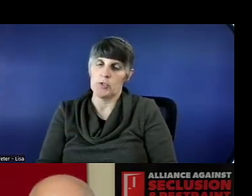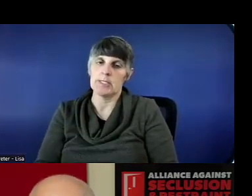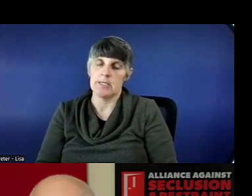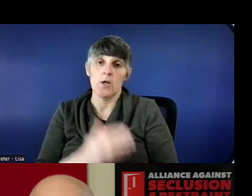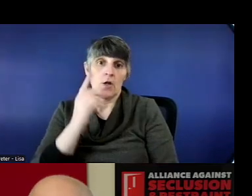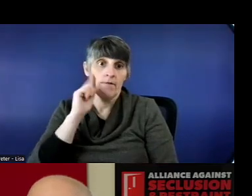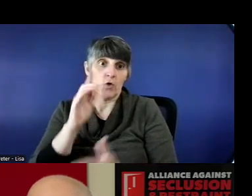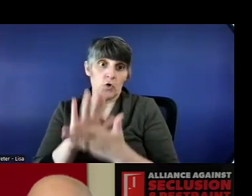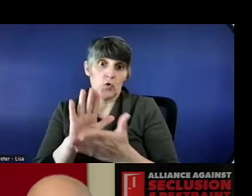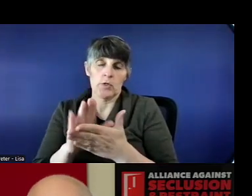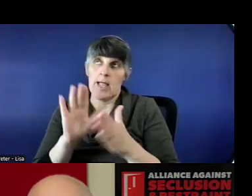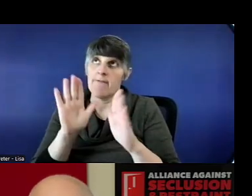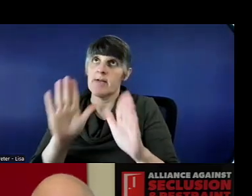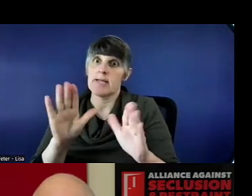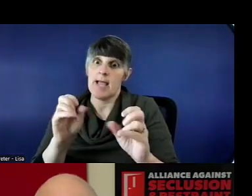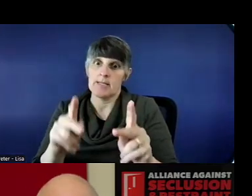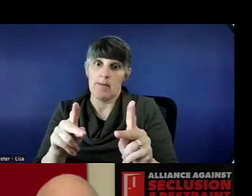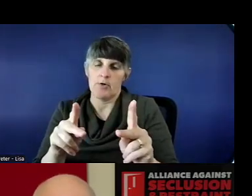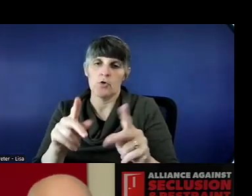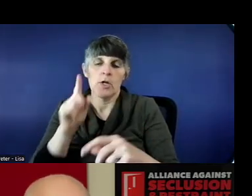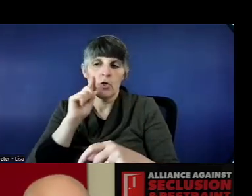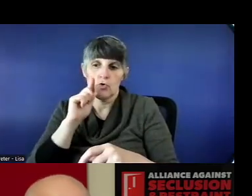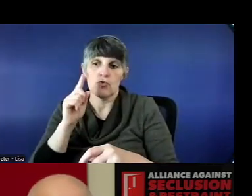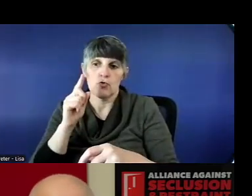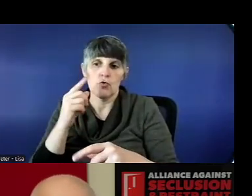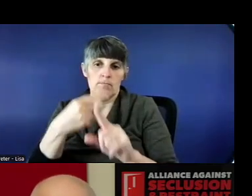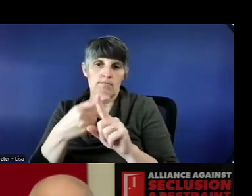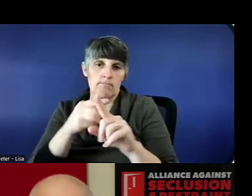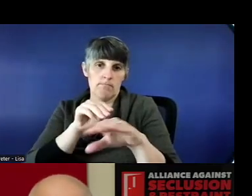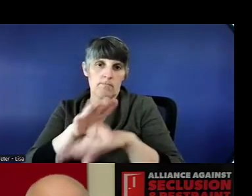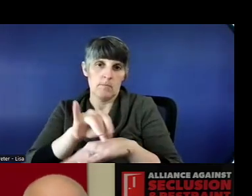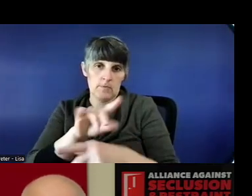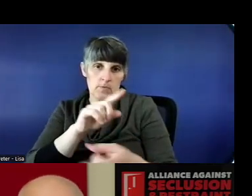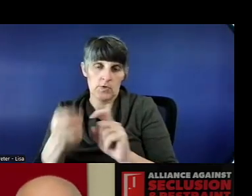for schools, and a fantastic opportunity to bring in positive change.